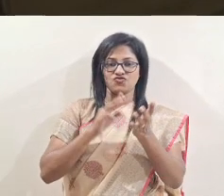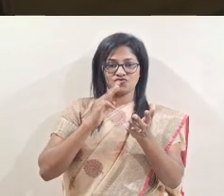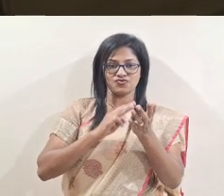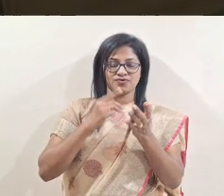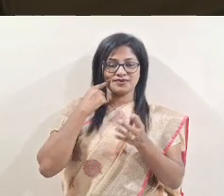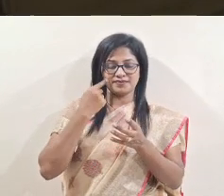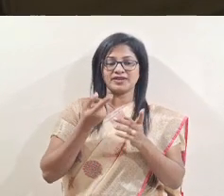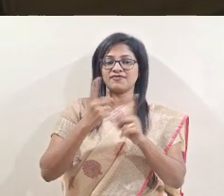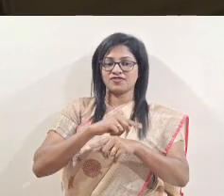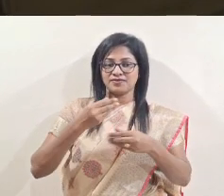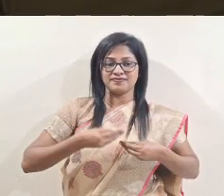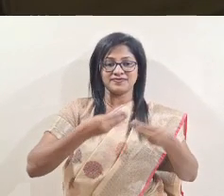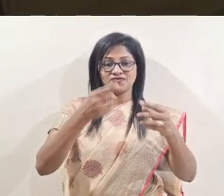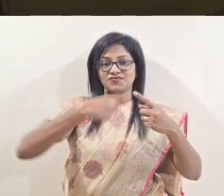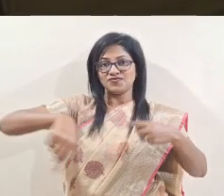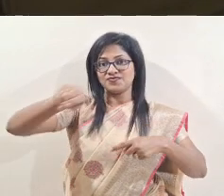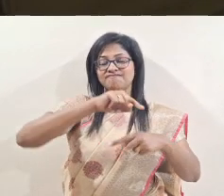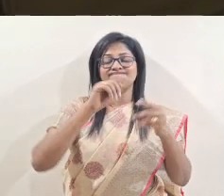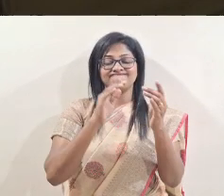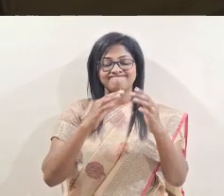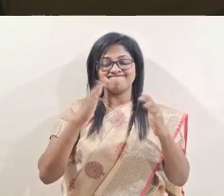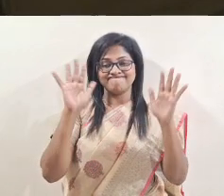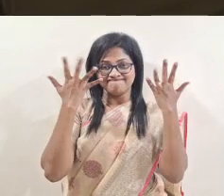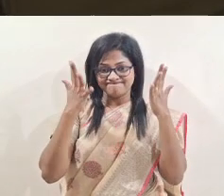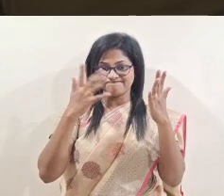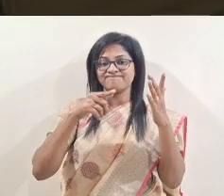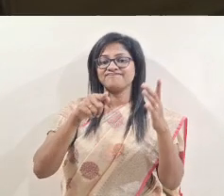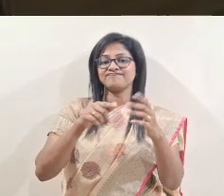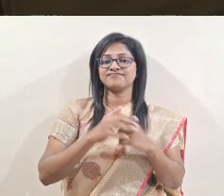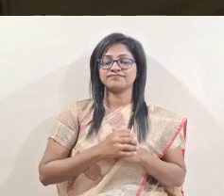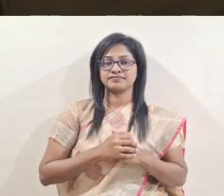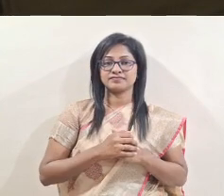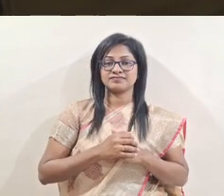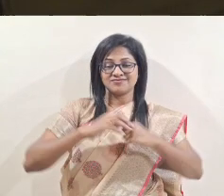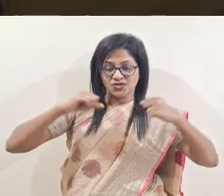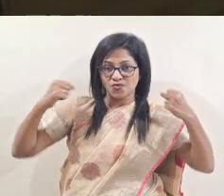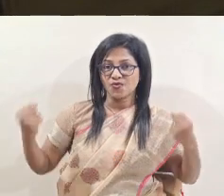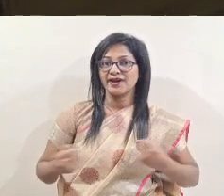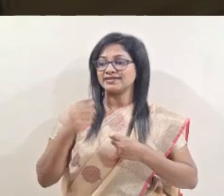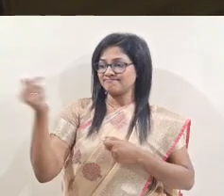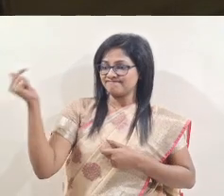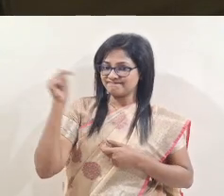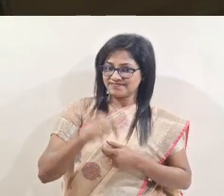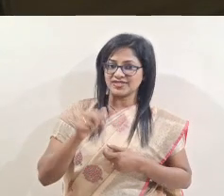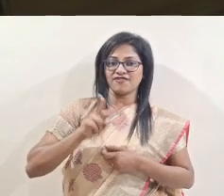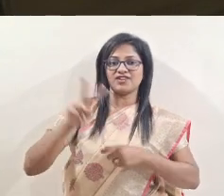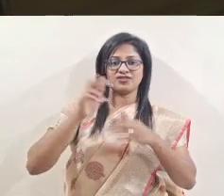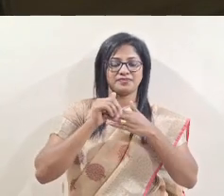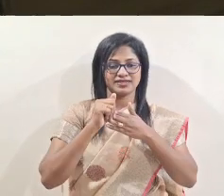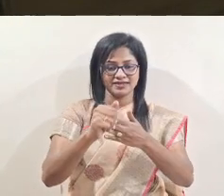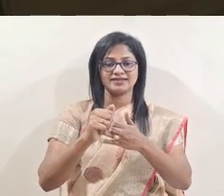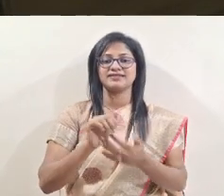our heartfelt appreciation for his presence and valuable guidance.